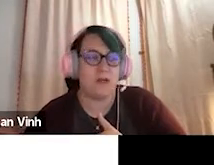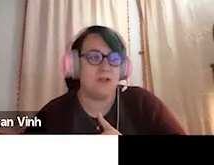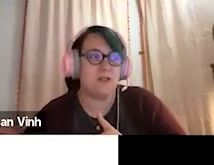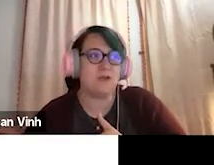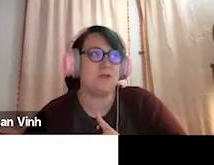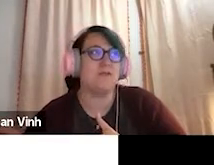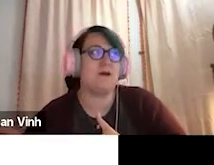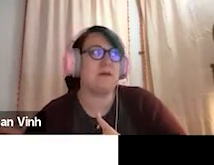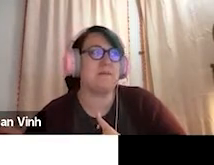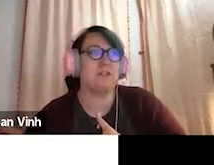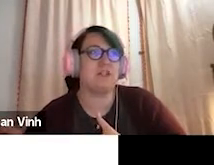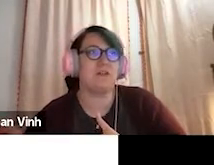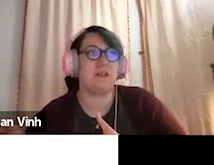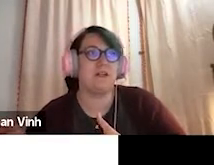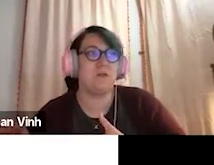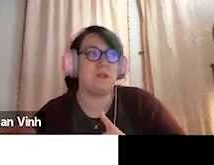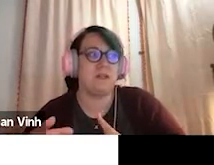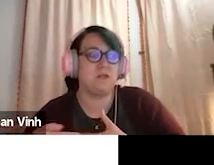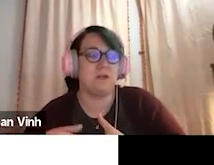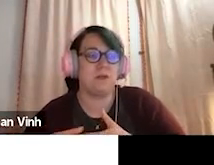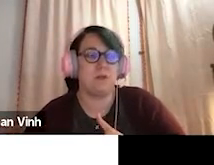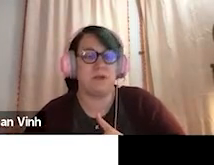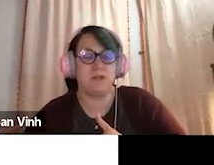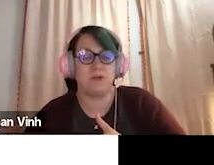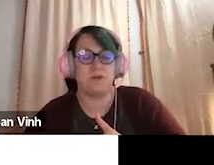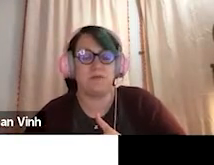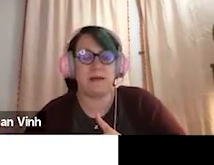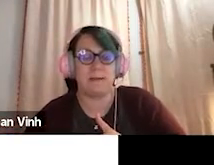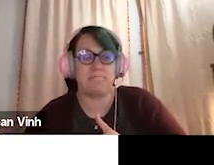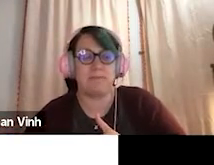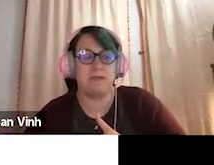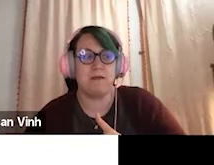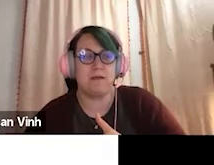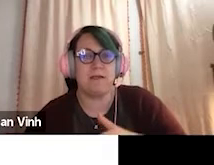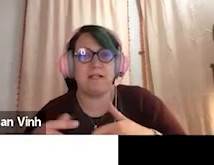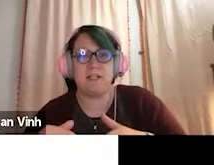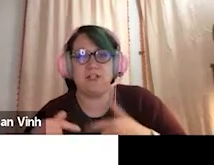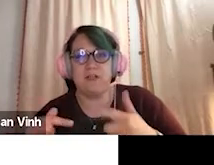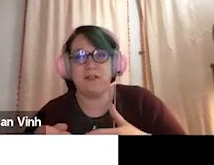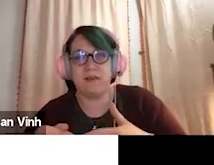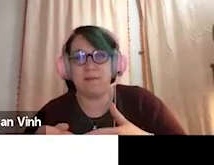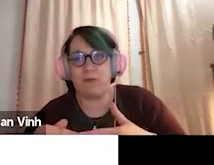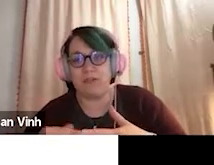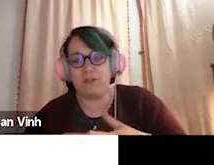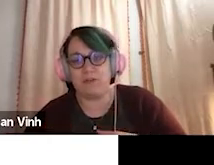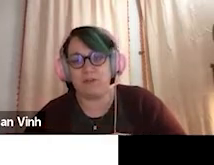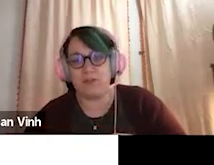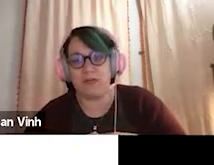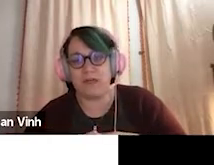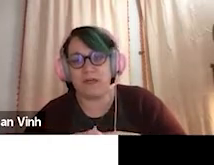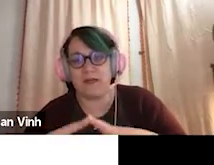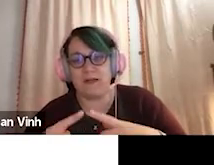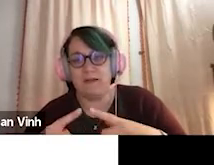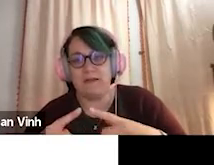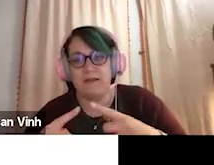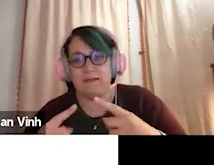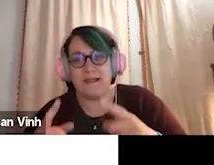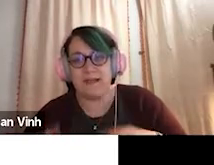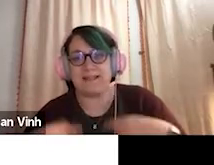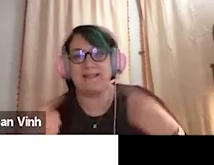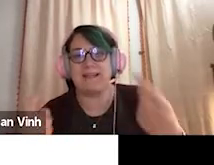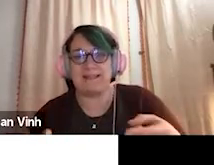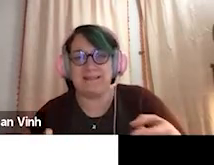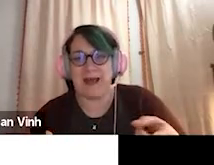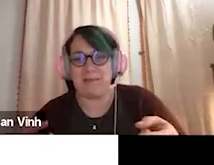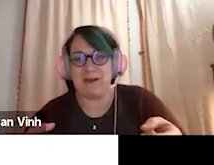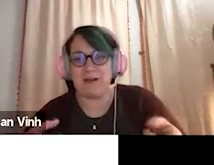also wanted to sort of share that, you know, we think it's really important to sort of intentionally think about what children are doing and then take